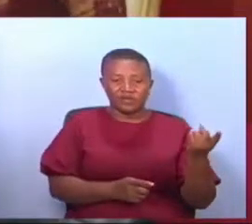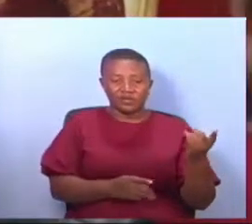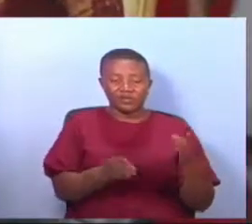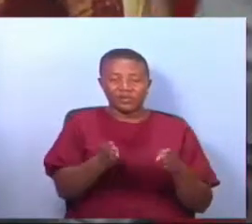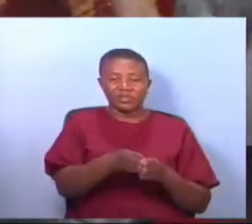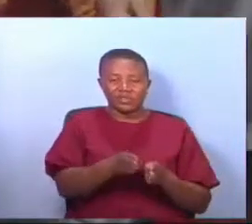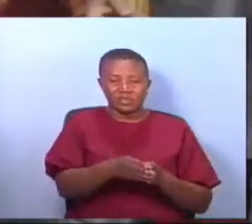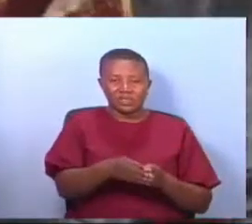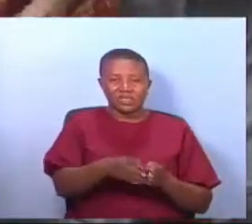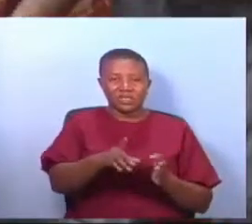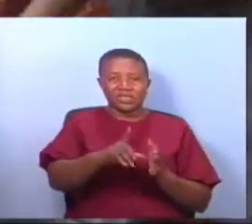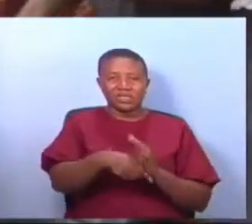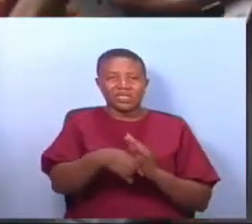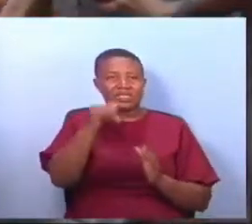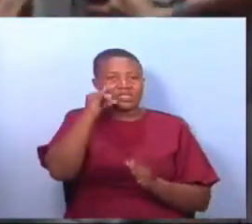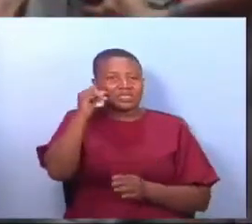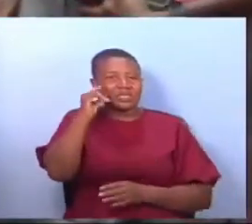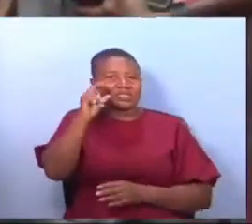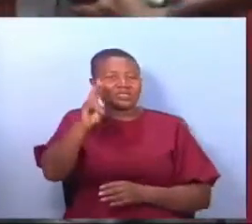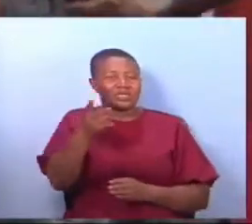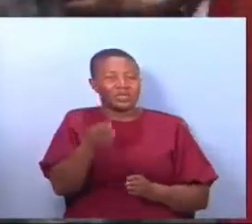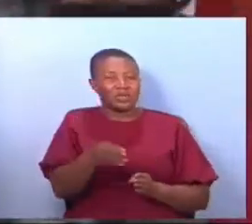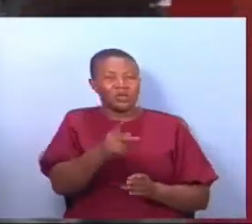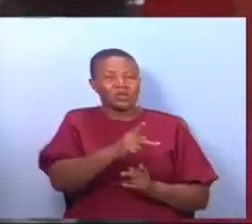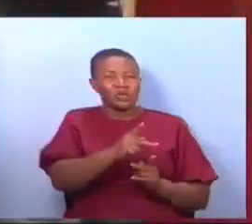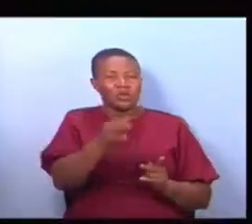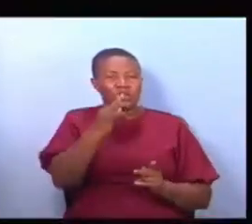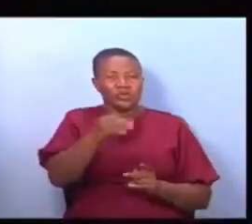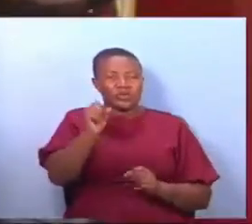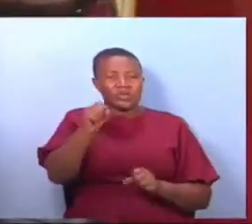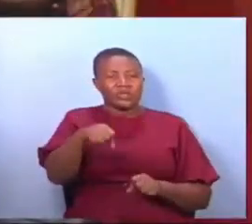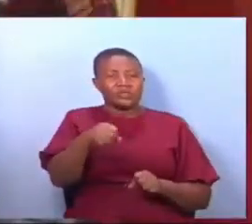meeting. So if we can correct the